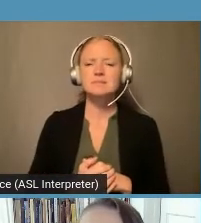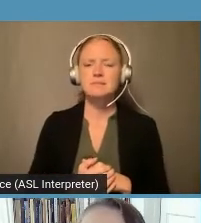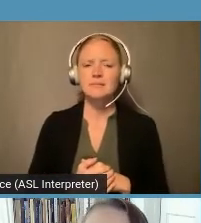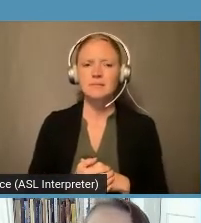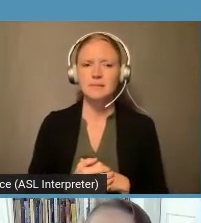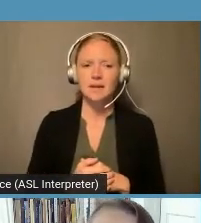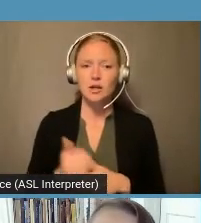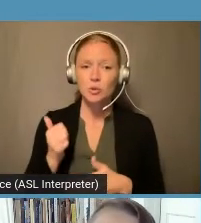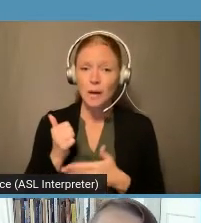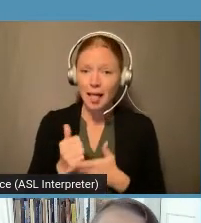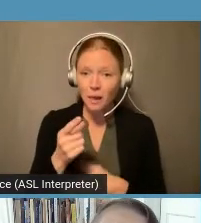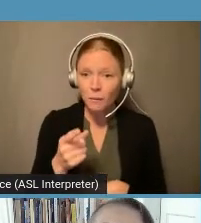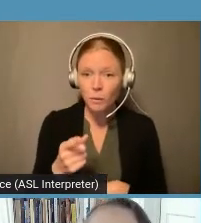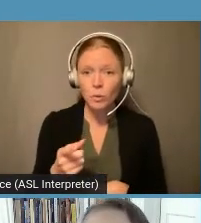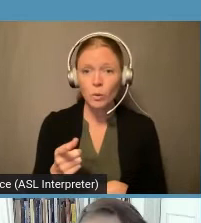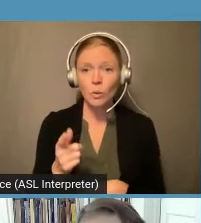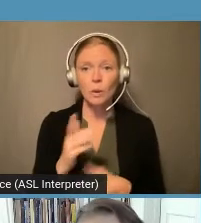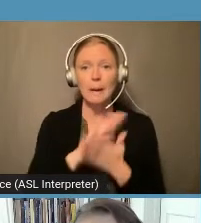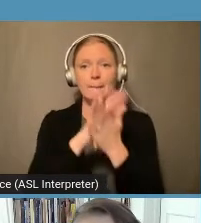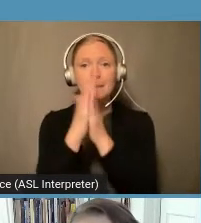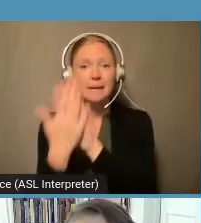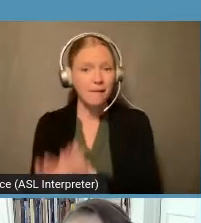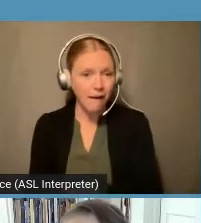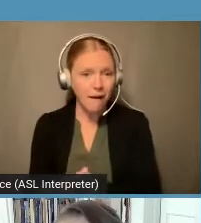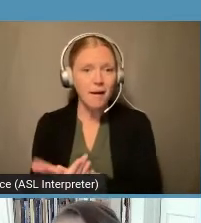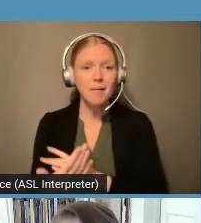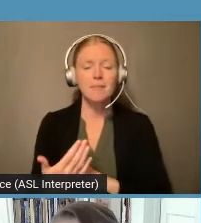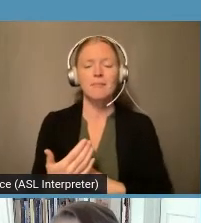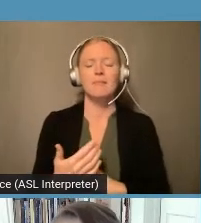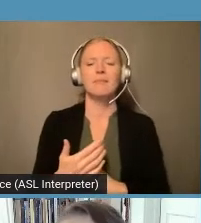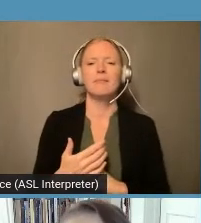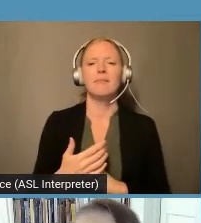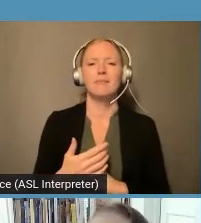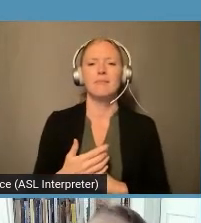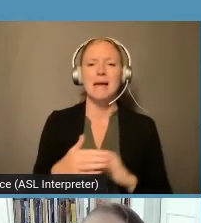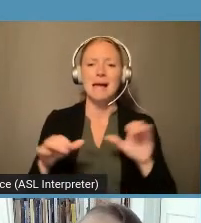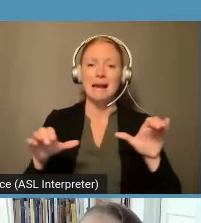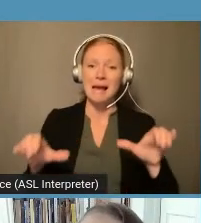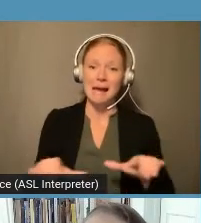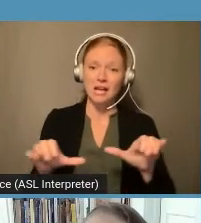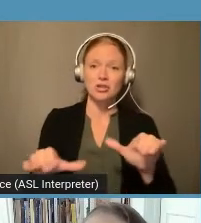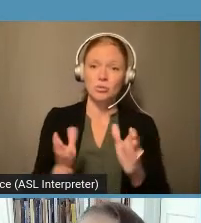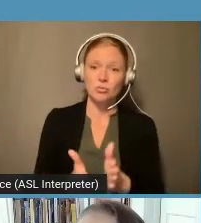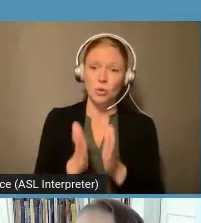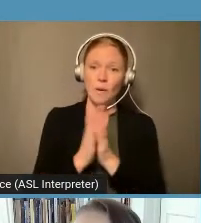actually turn this into an actionable kind of request of